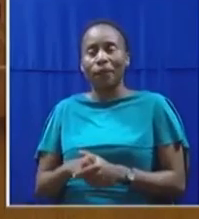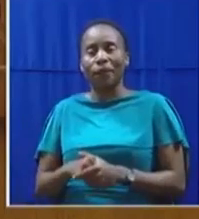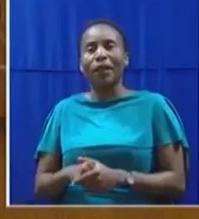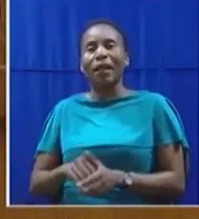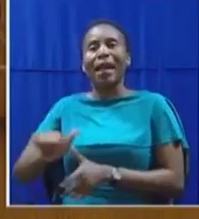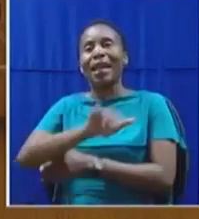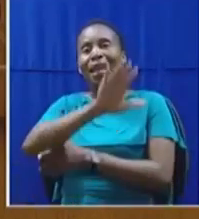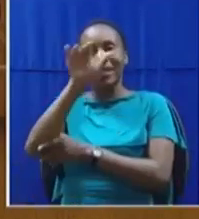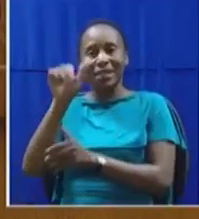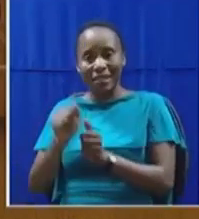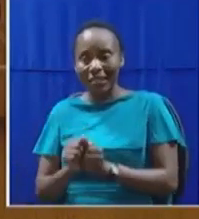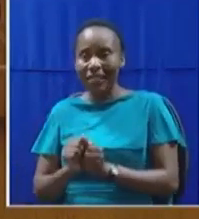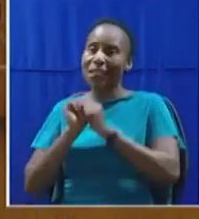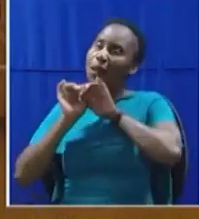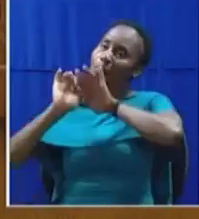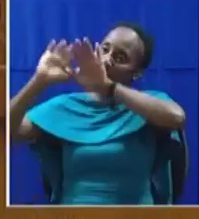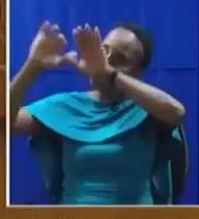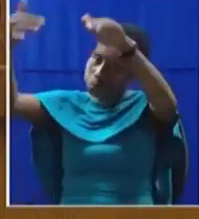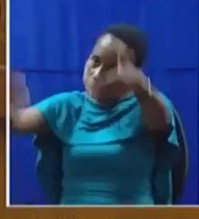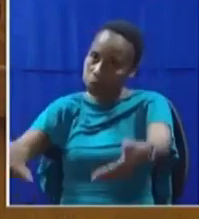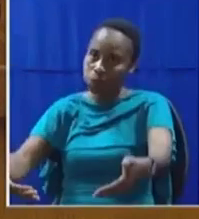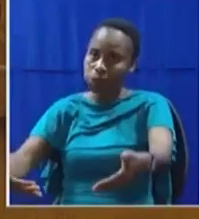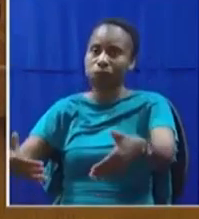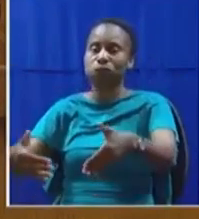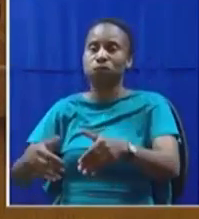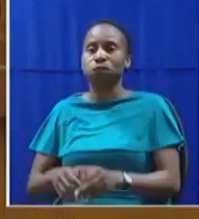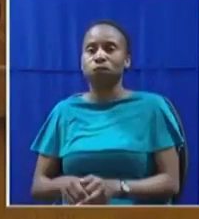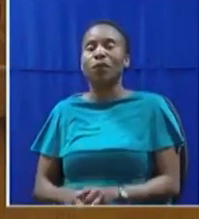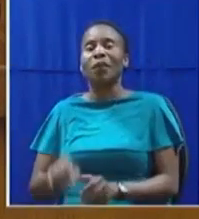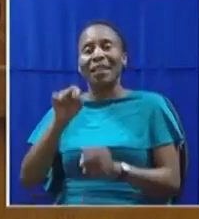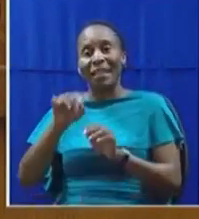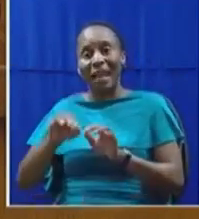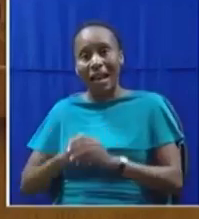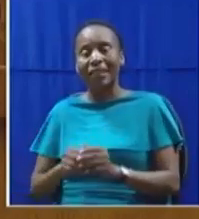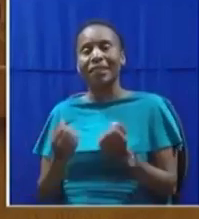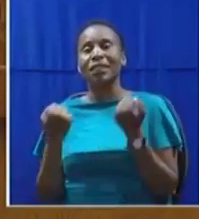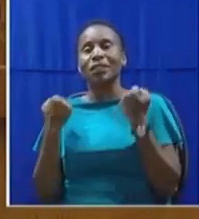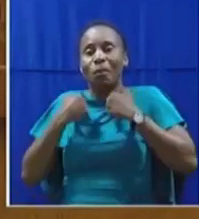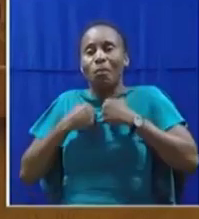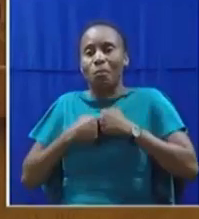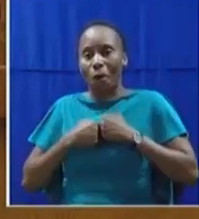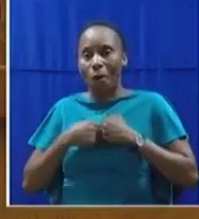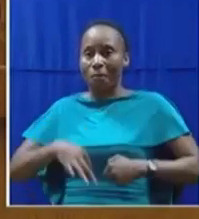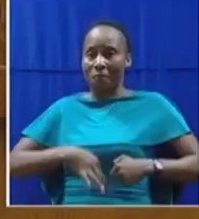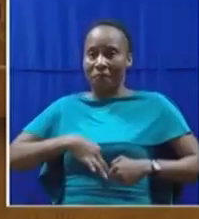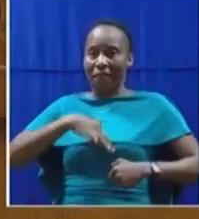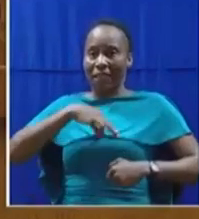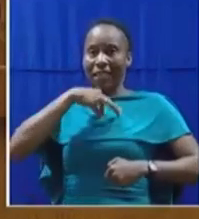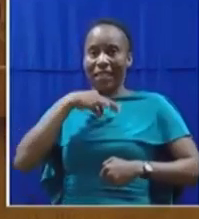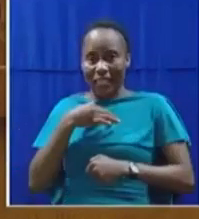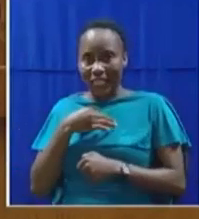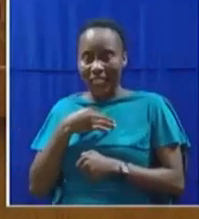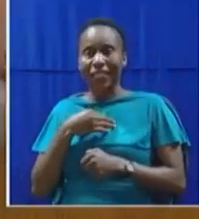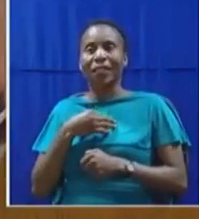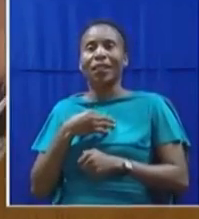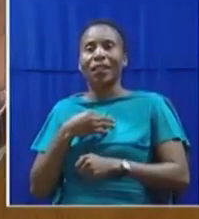an overall, which is a shirt, a jacket, a trouser, and maybe, but I'm not very